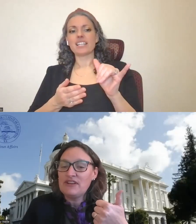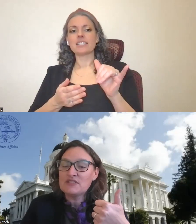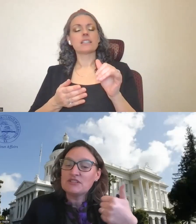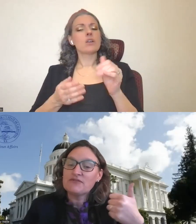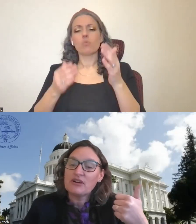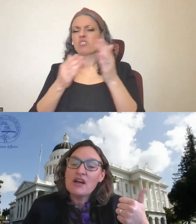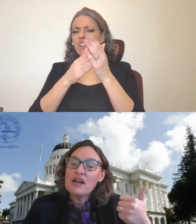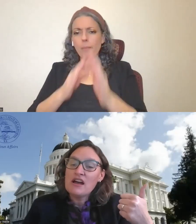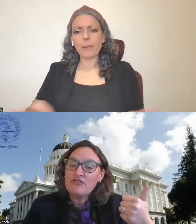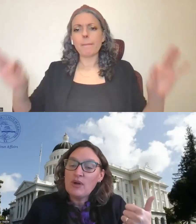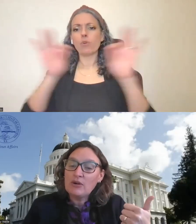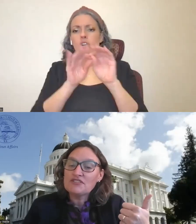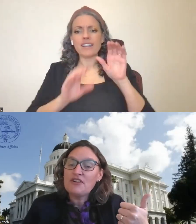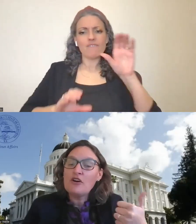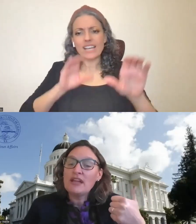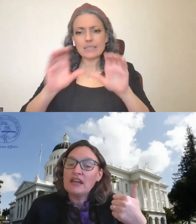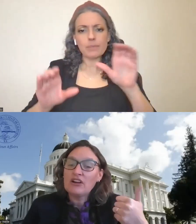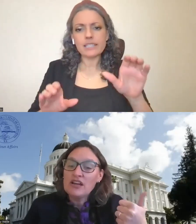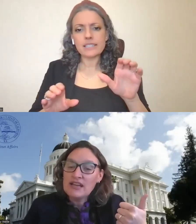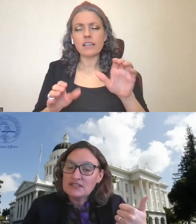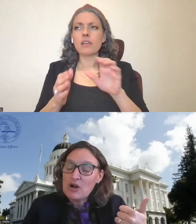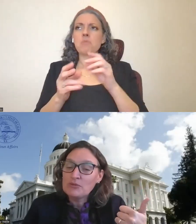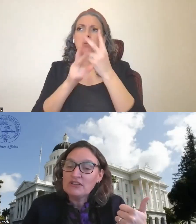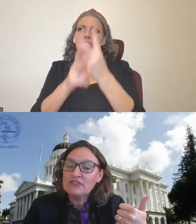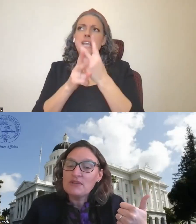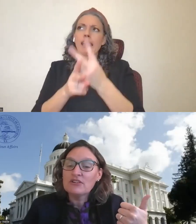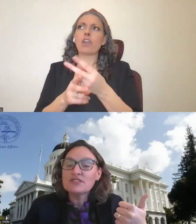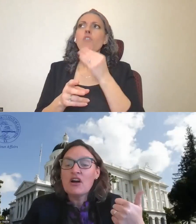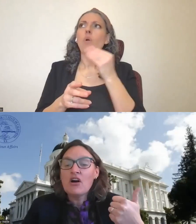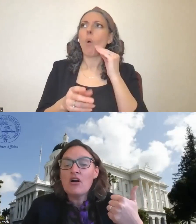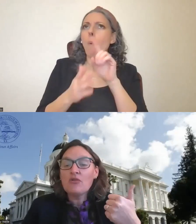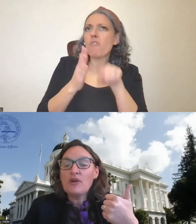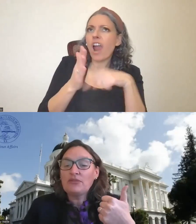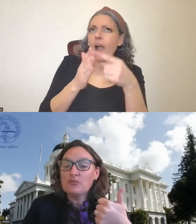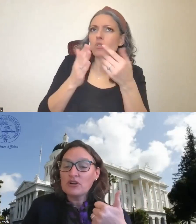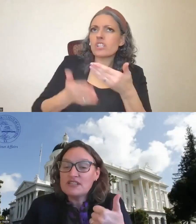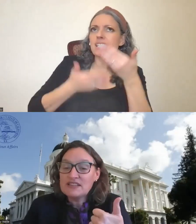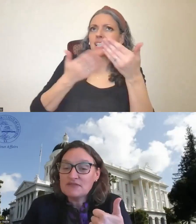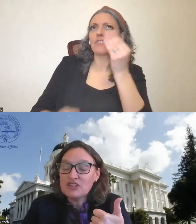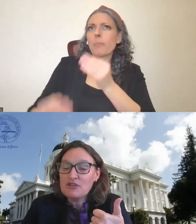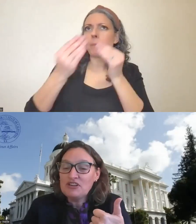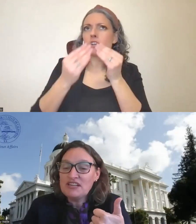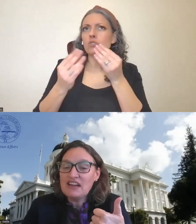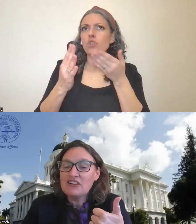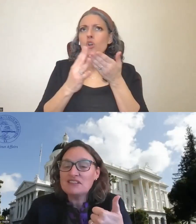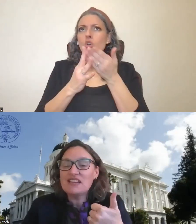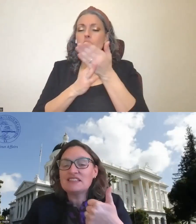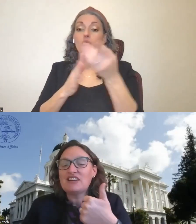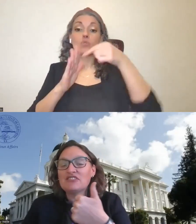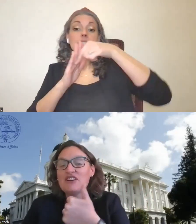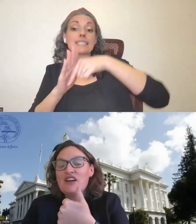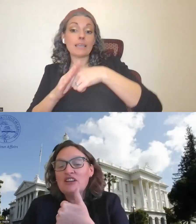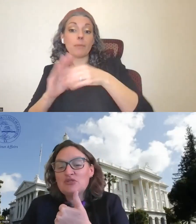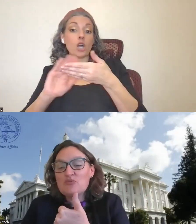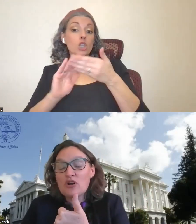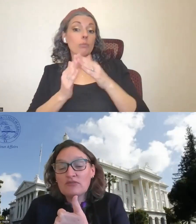unprecedented investments, from a few hours of home care and some home delivered meals, all the way through more intensive community care at day